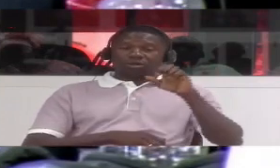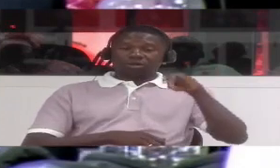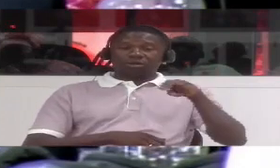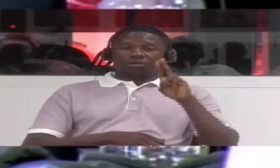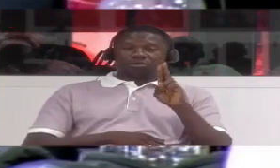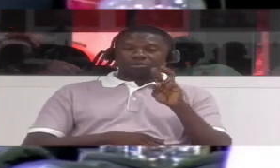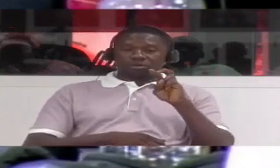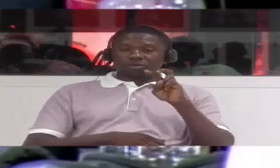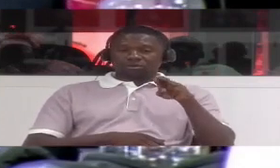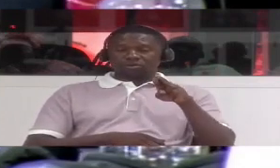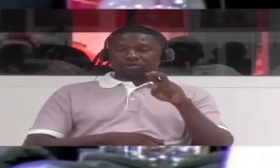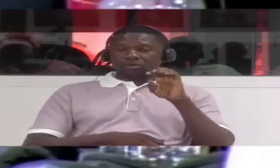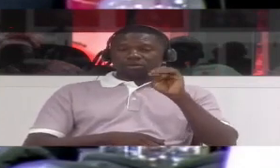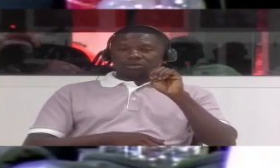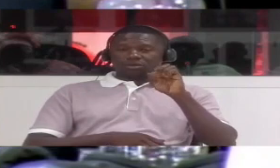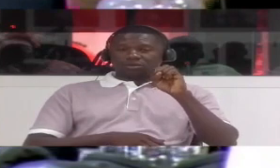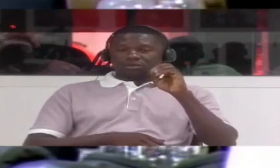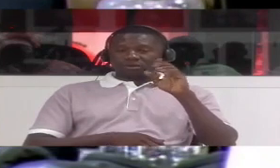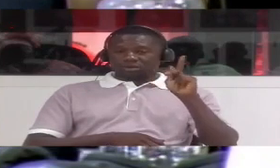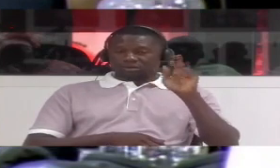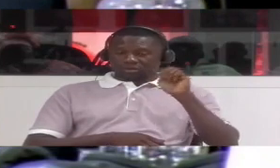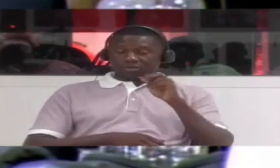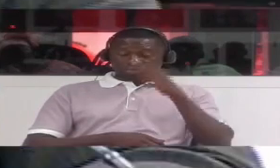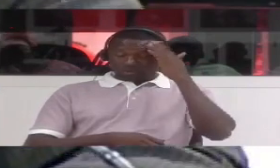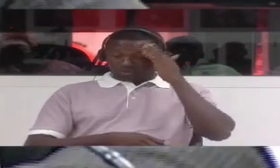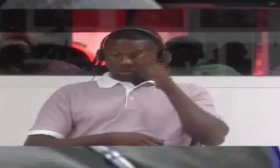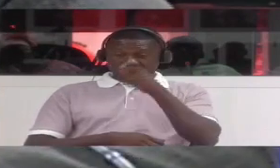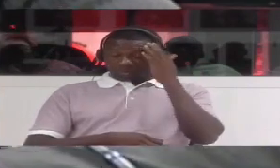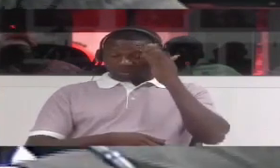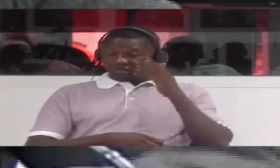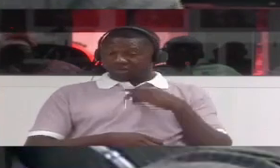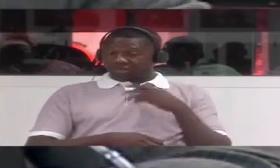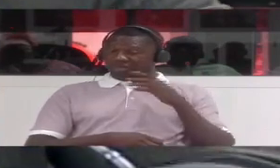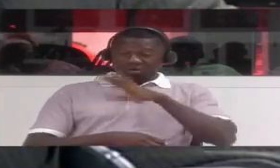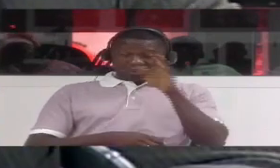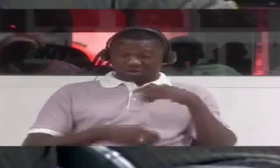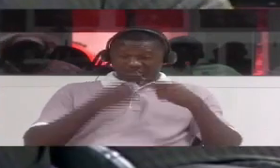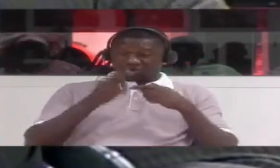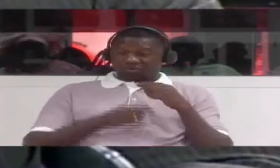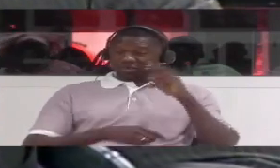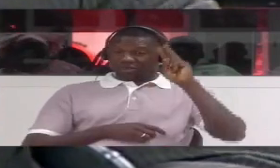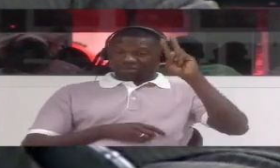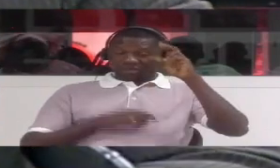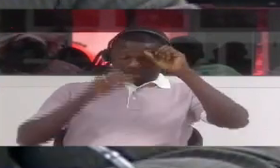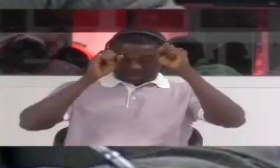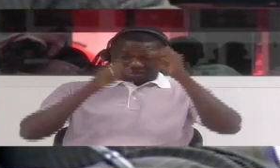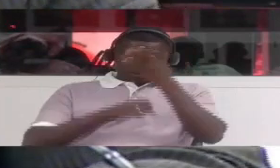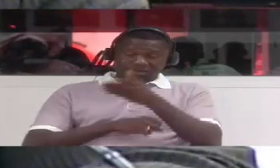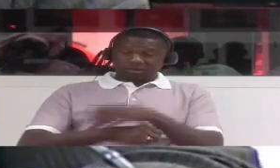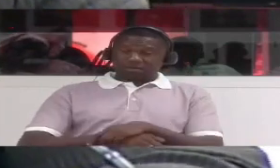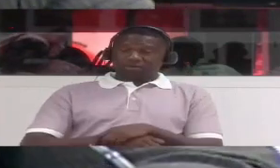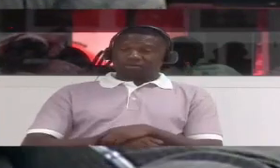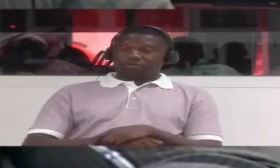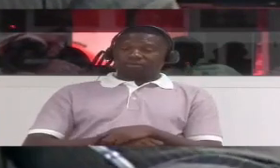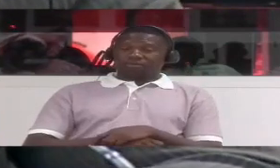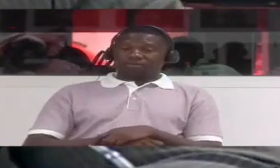the entire process was being orchestrated from State House. He told me I was going to, he was to write a report, but I should sit and wait